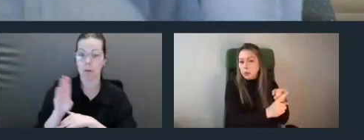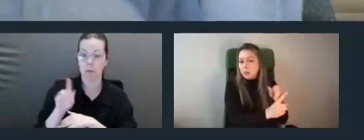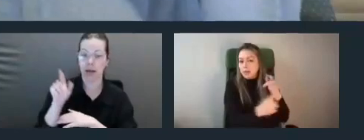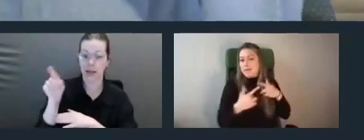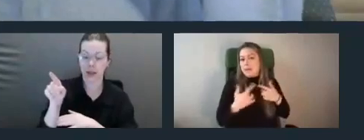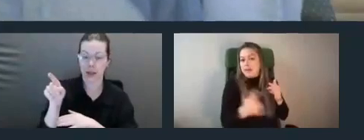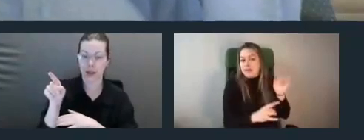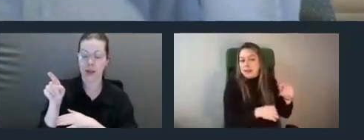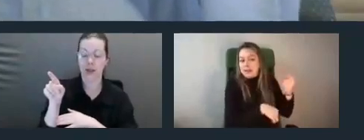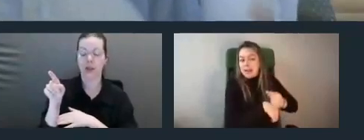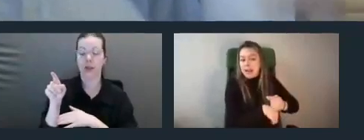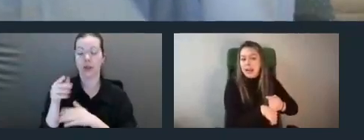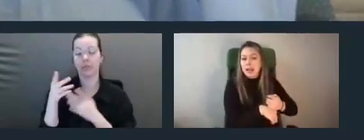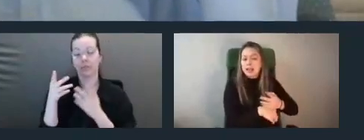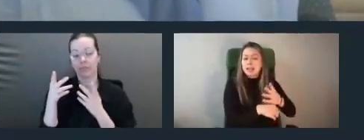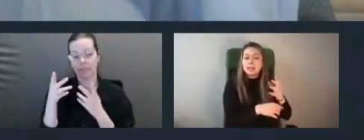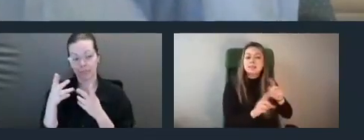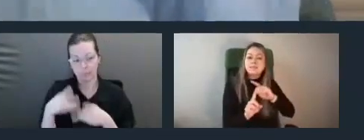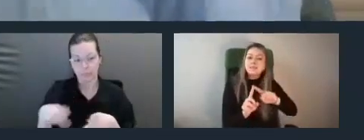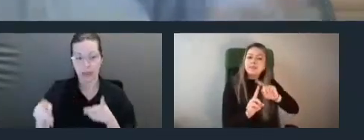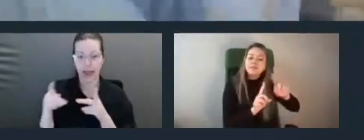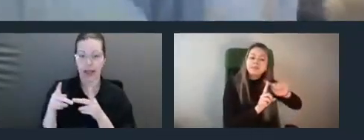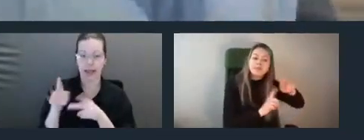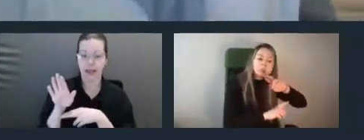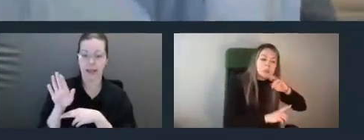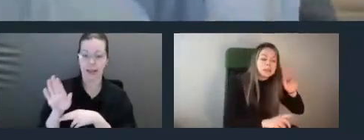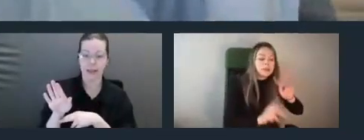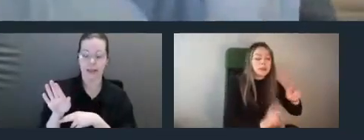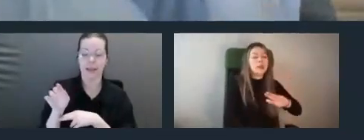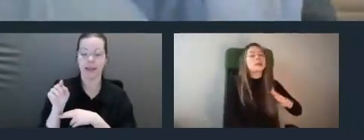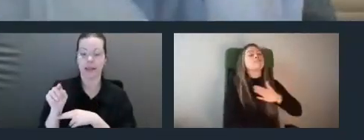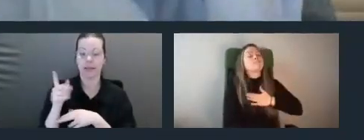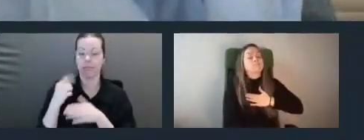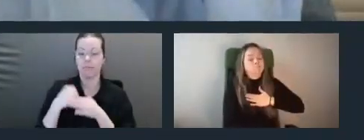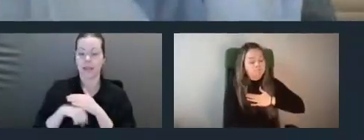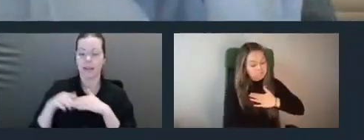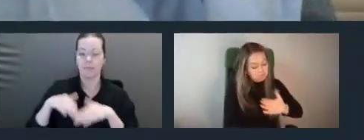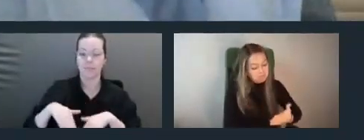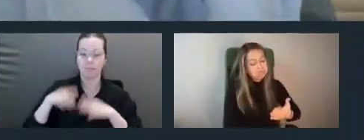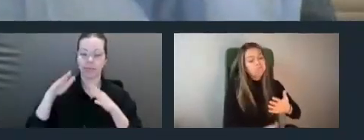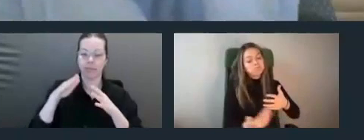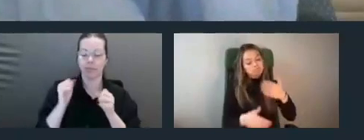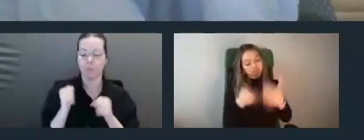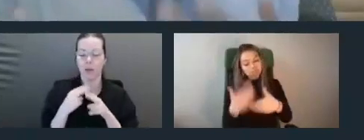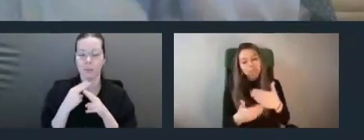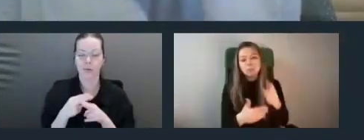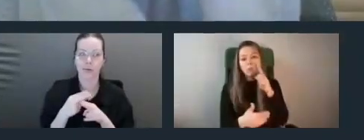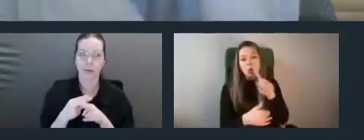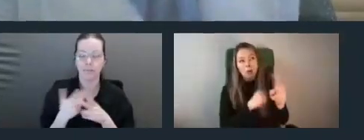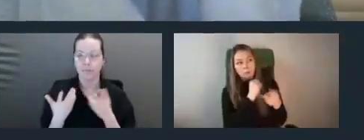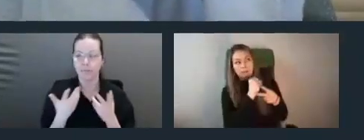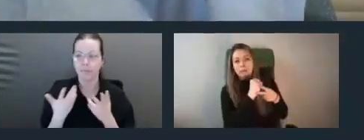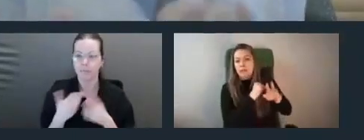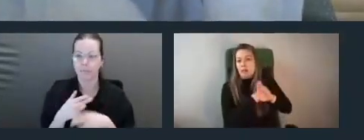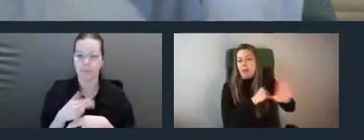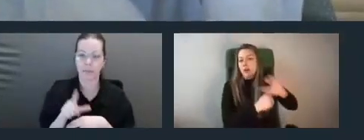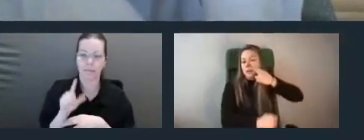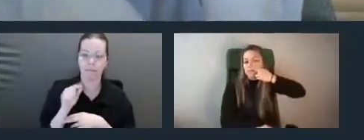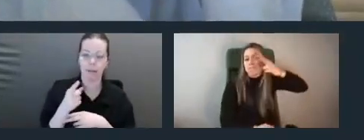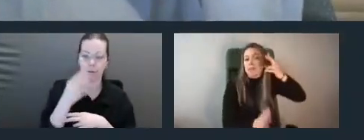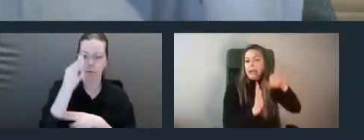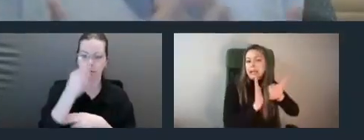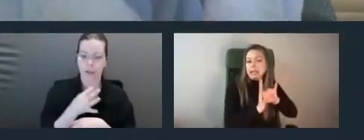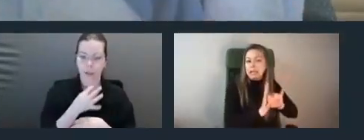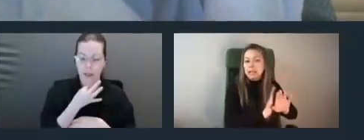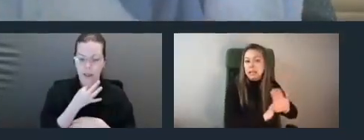preserve Bangladeshi and the Bengali people's unique cultural identity and their language, because they were told that they couldn't